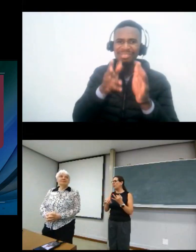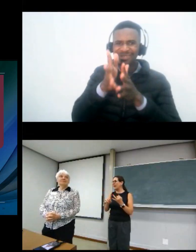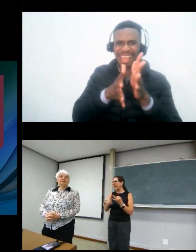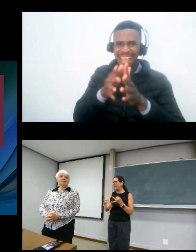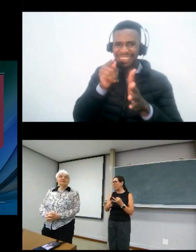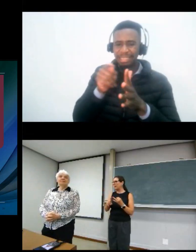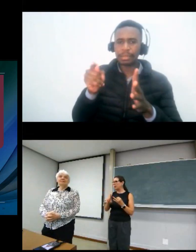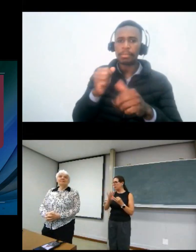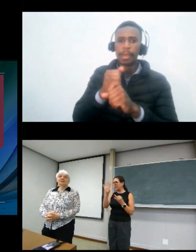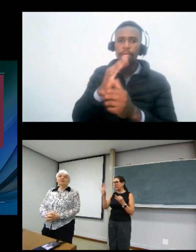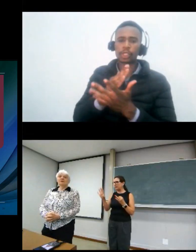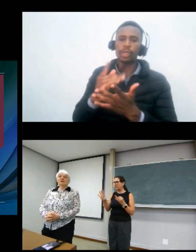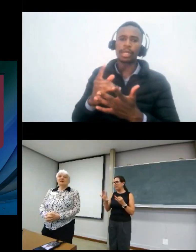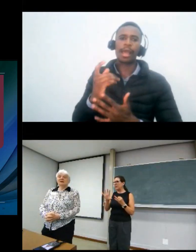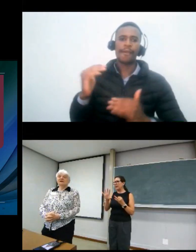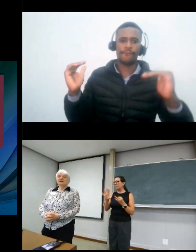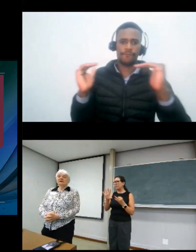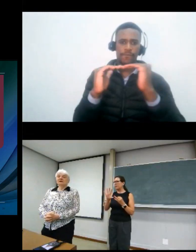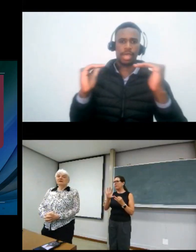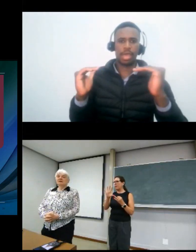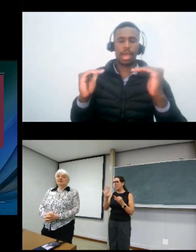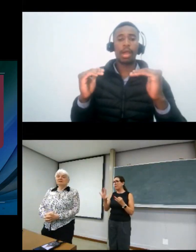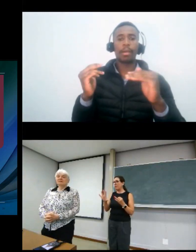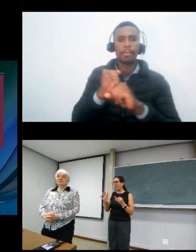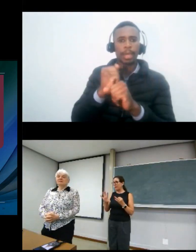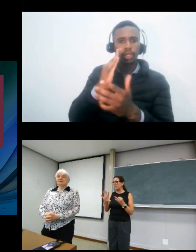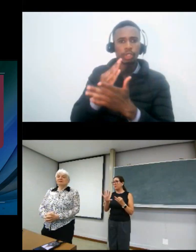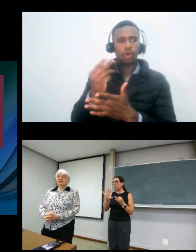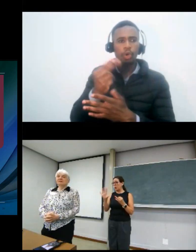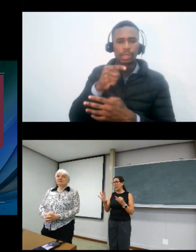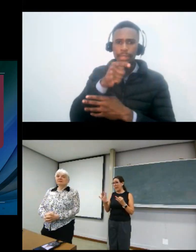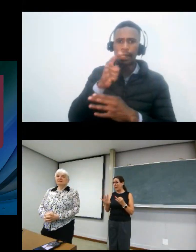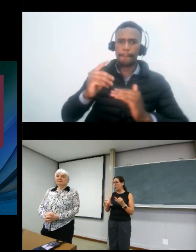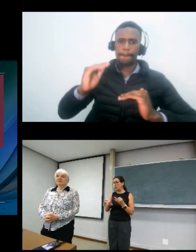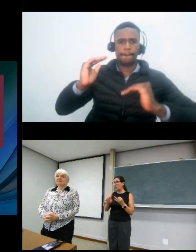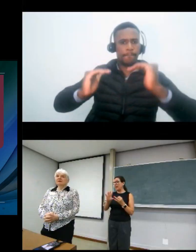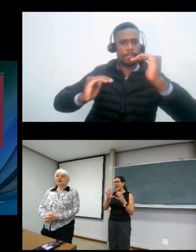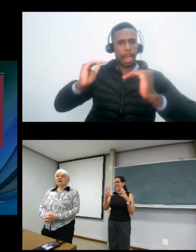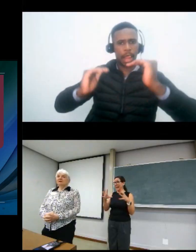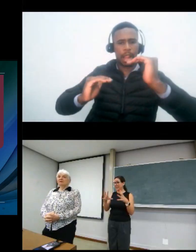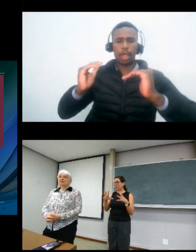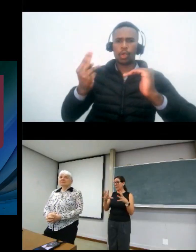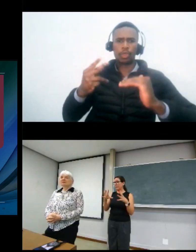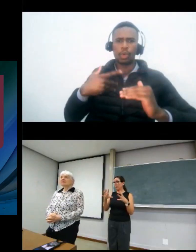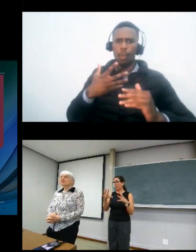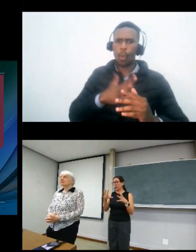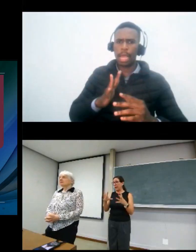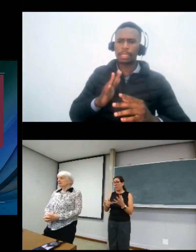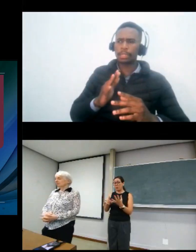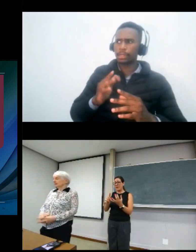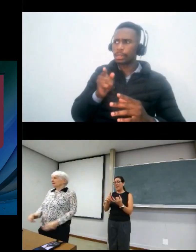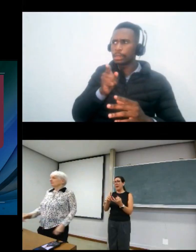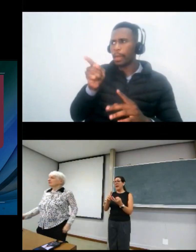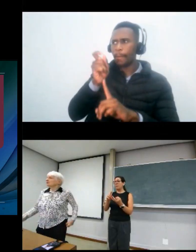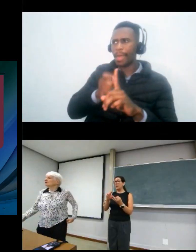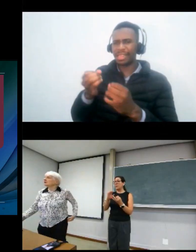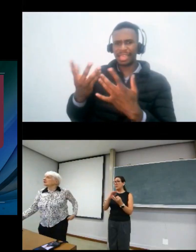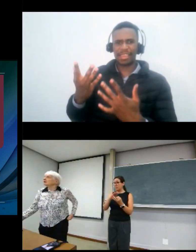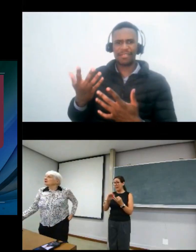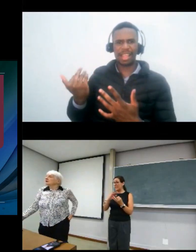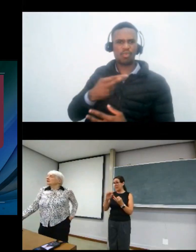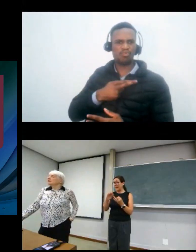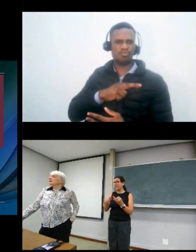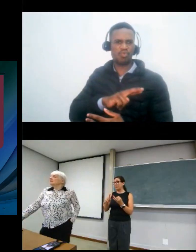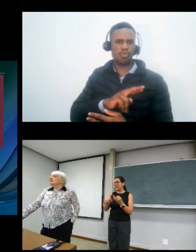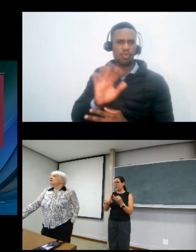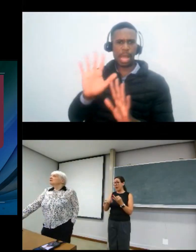so we call the European frame of reference for learning a language has a category for vocabulary, and we